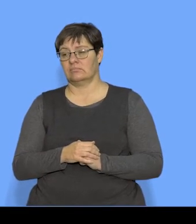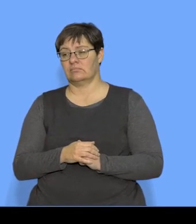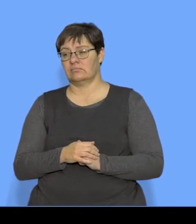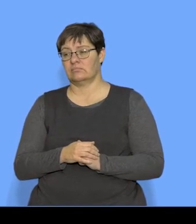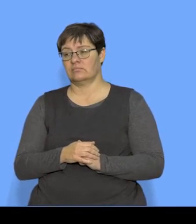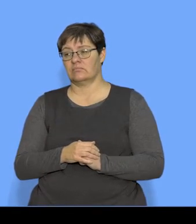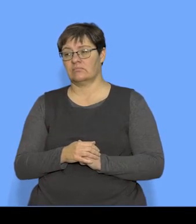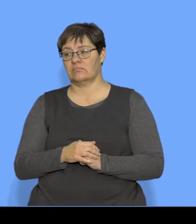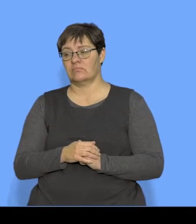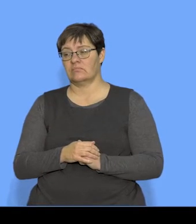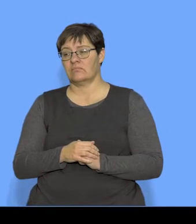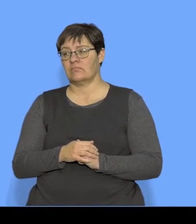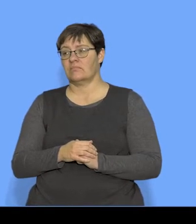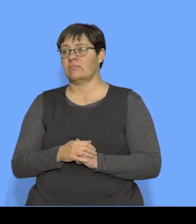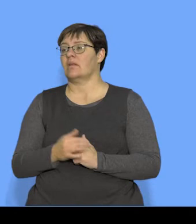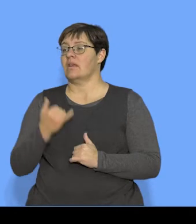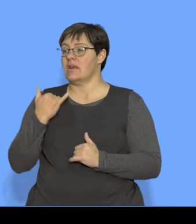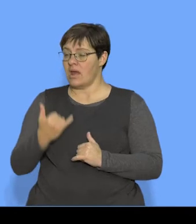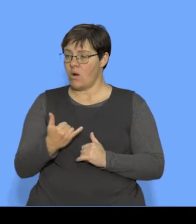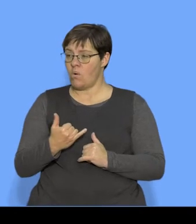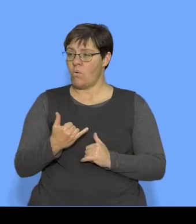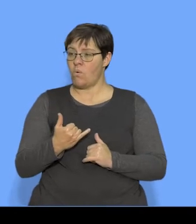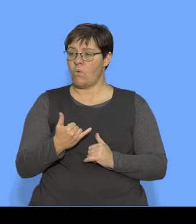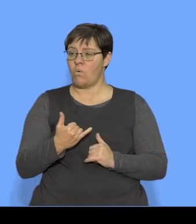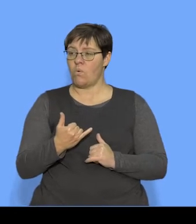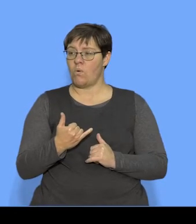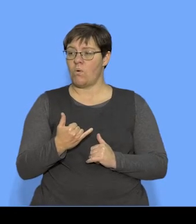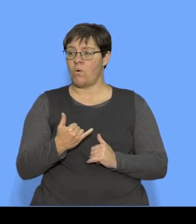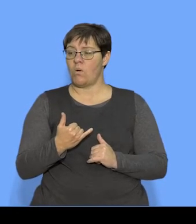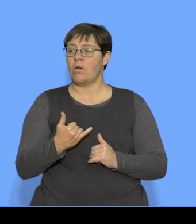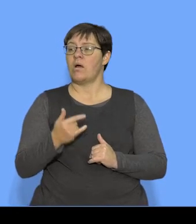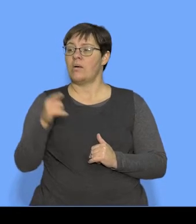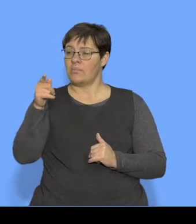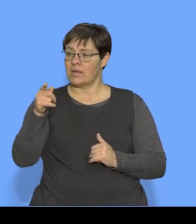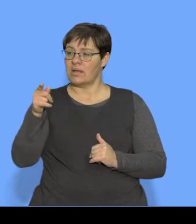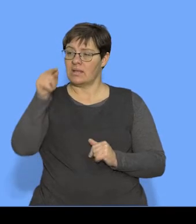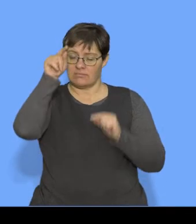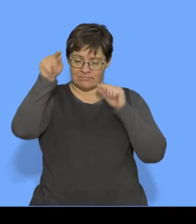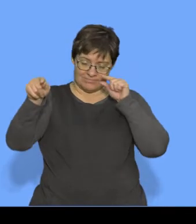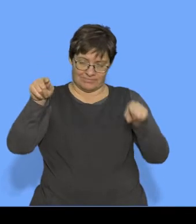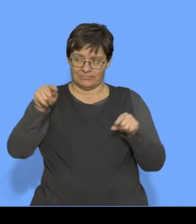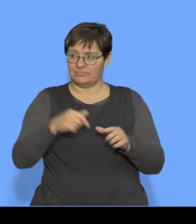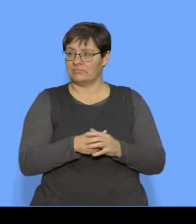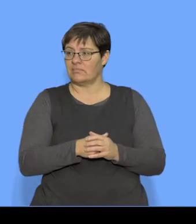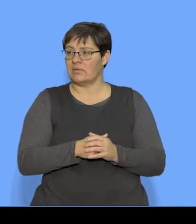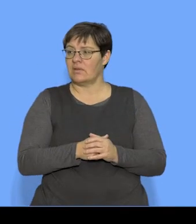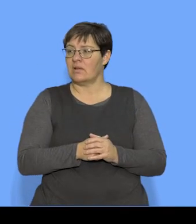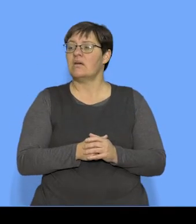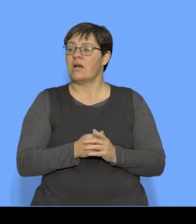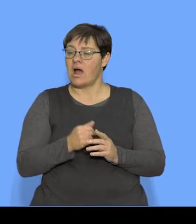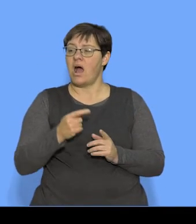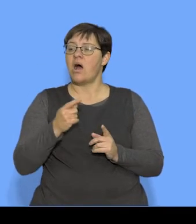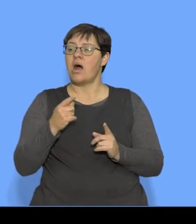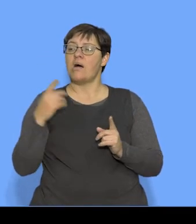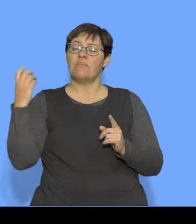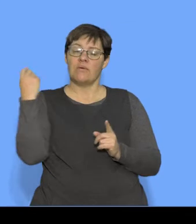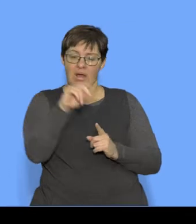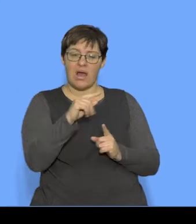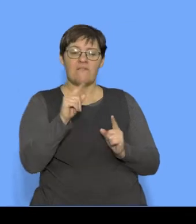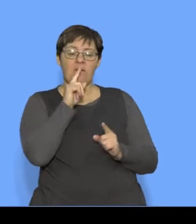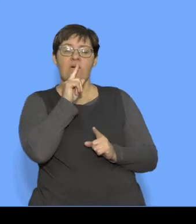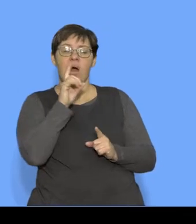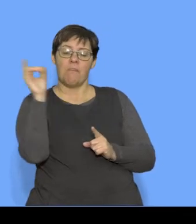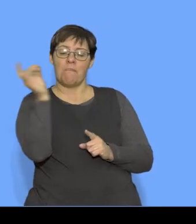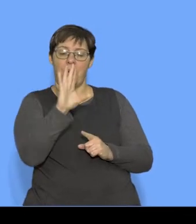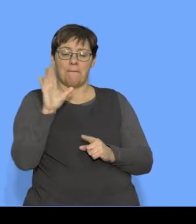And then now I have killed one bird, right? This one. Guys, don't kill birds. I'm just joking